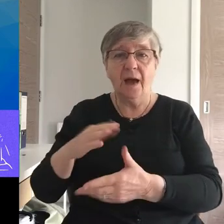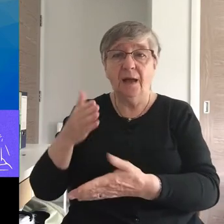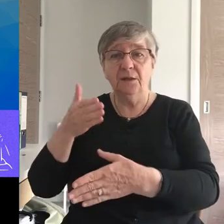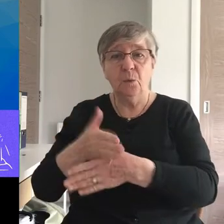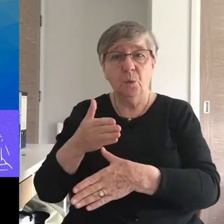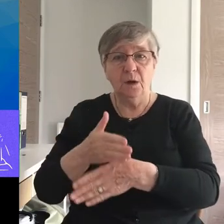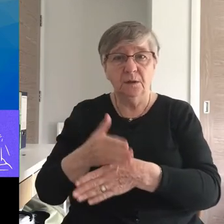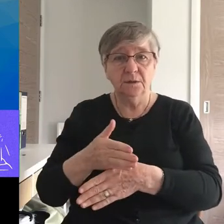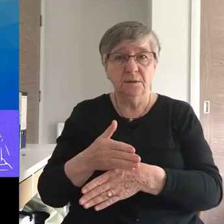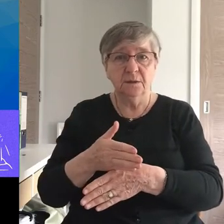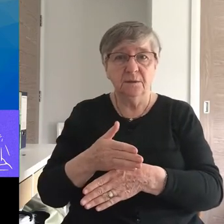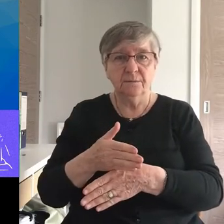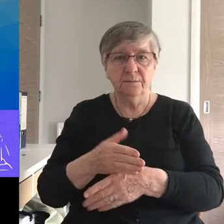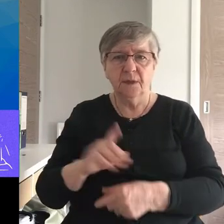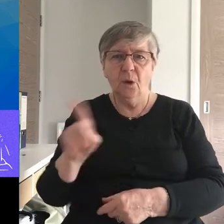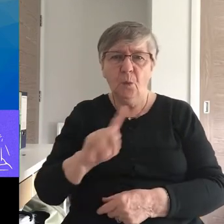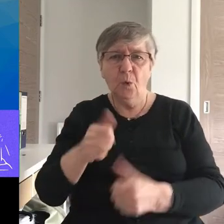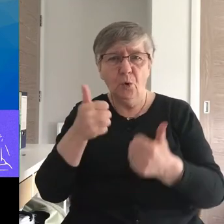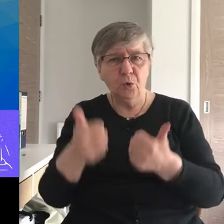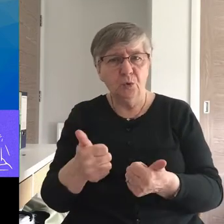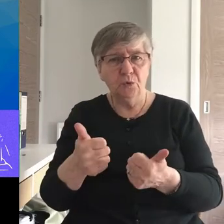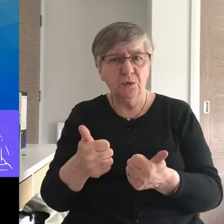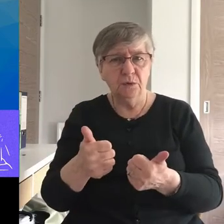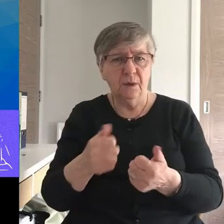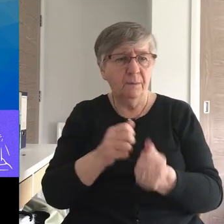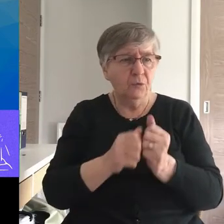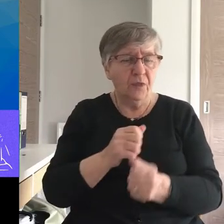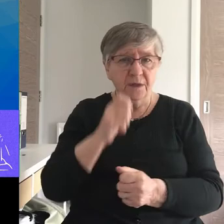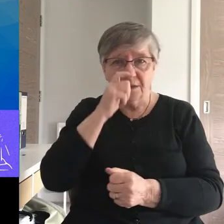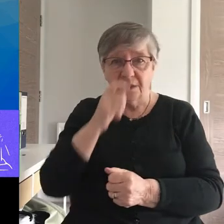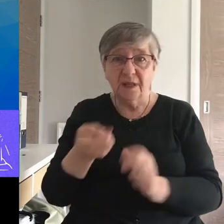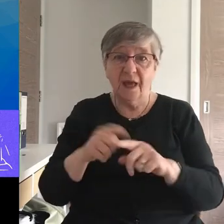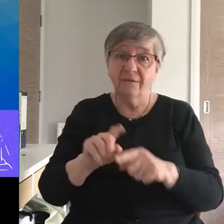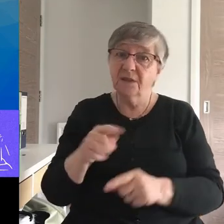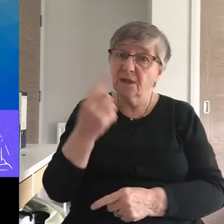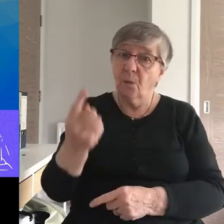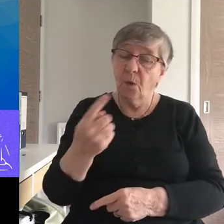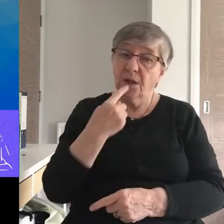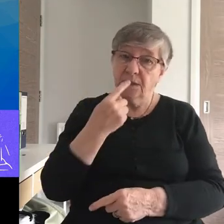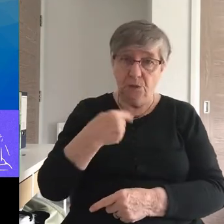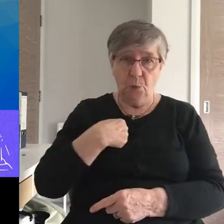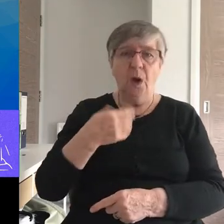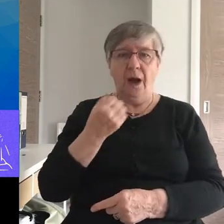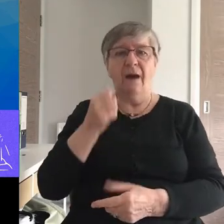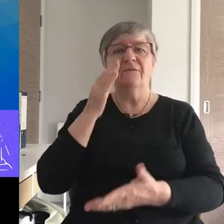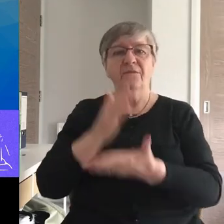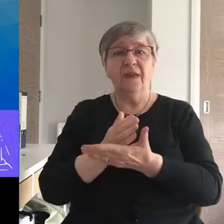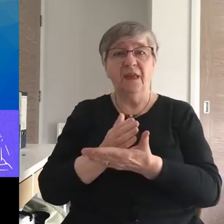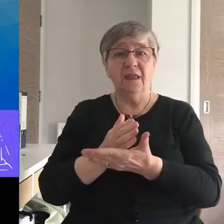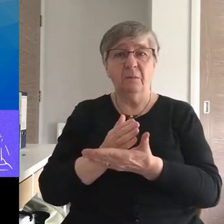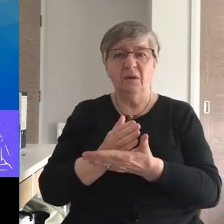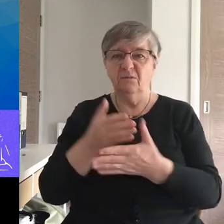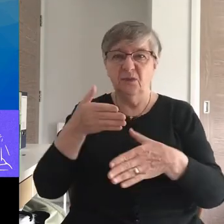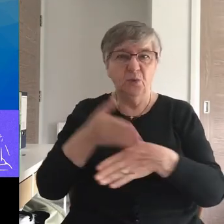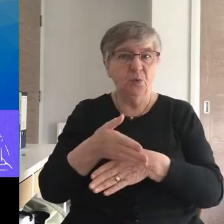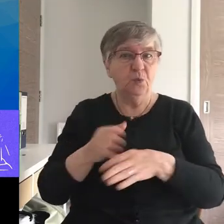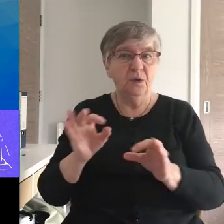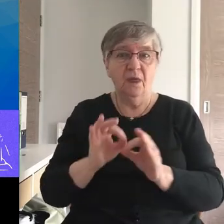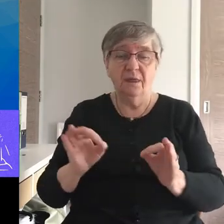deeds. What good is it, my brothers and sisters, if someone claims to have faith but has no